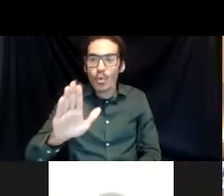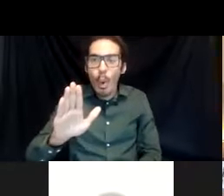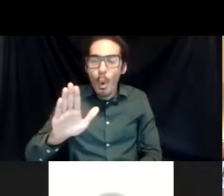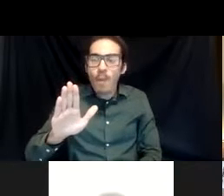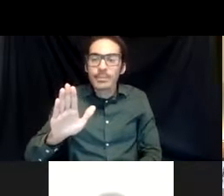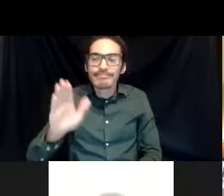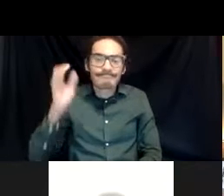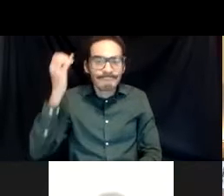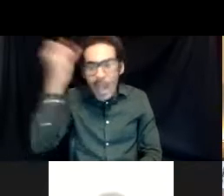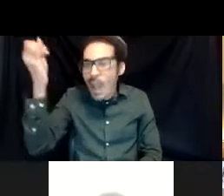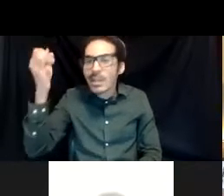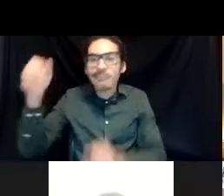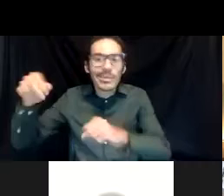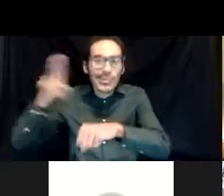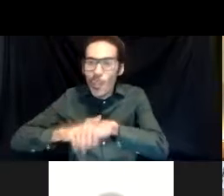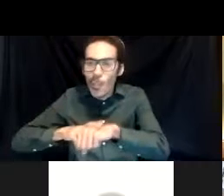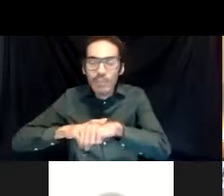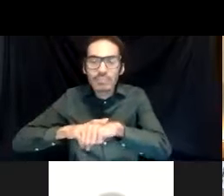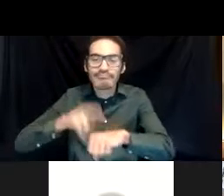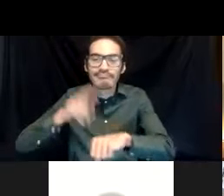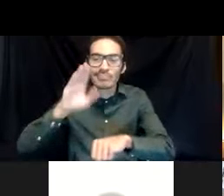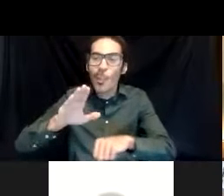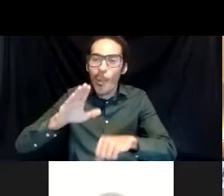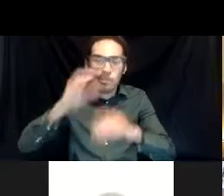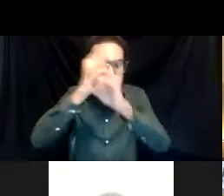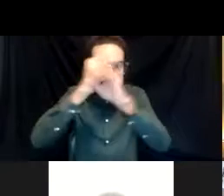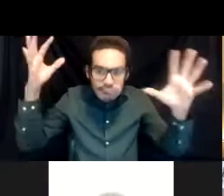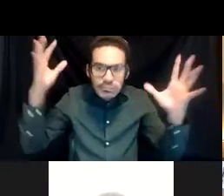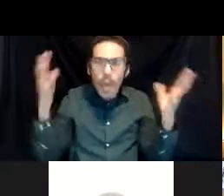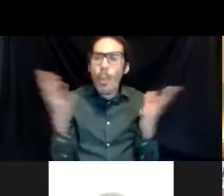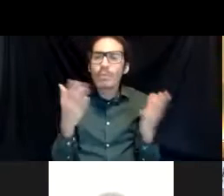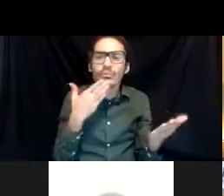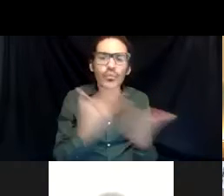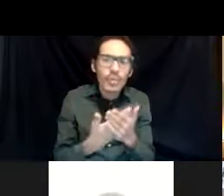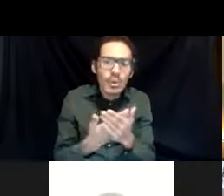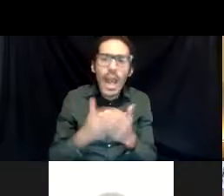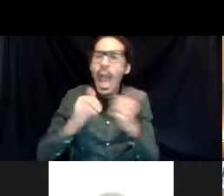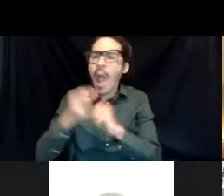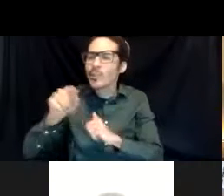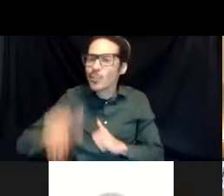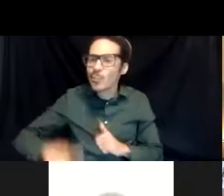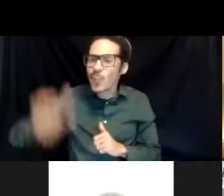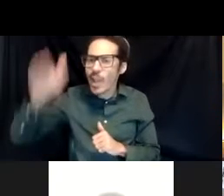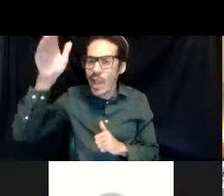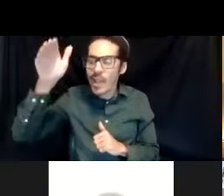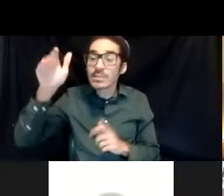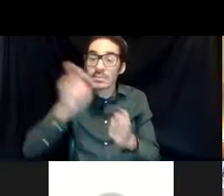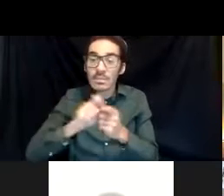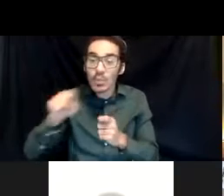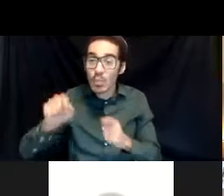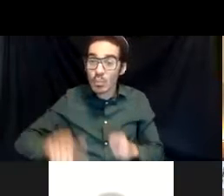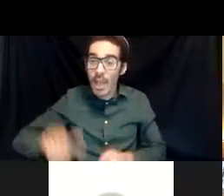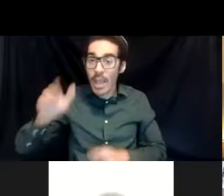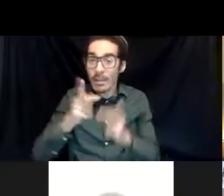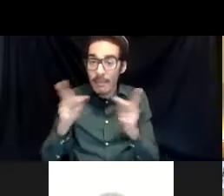is normal, your little version of sort of what is good, the way you were raised, and particularly if you were raised in a place where